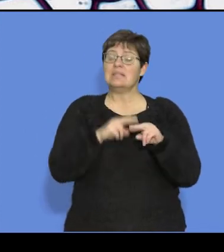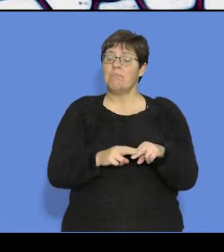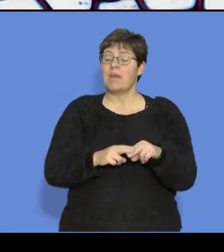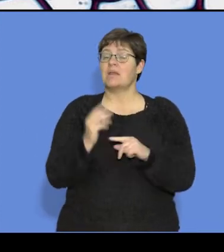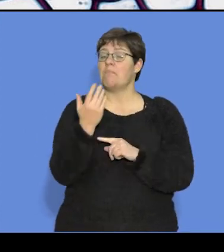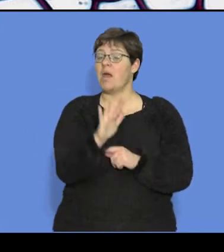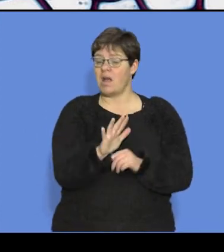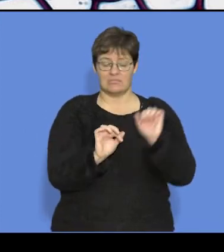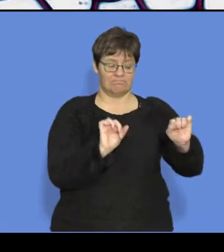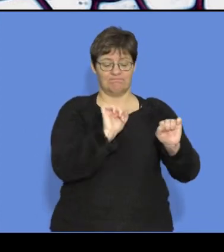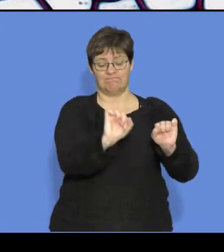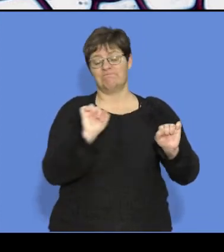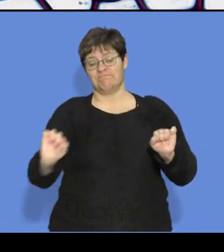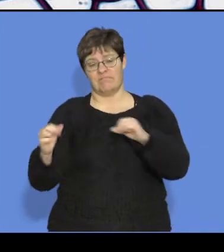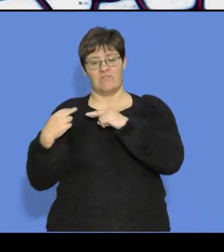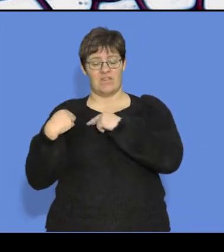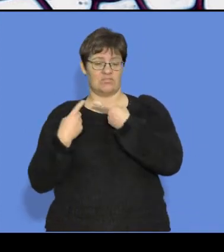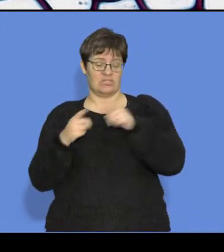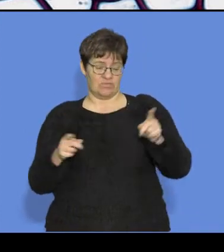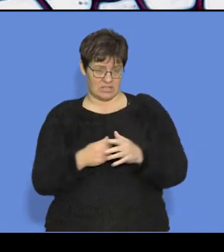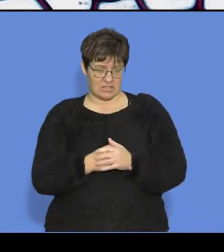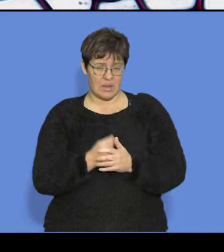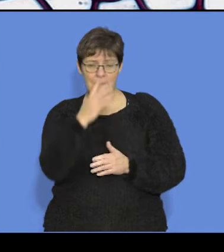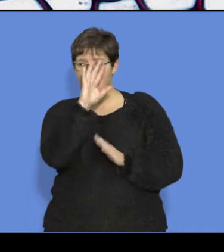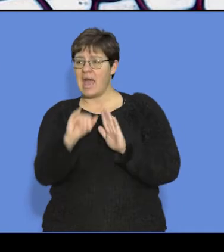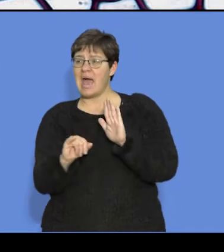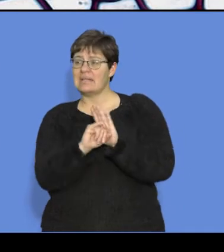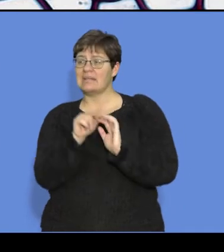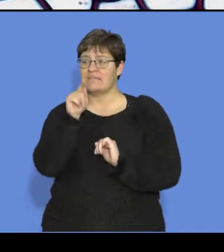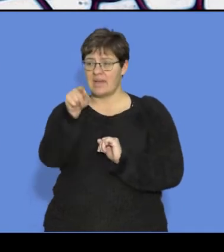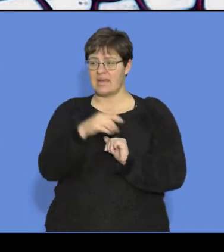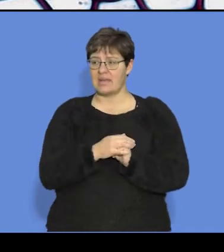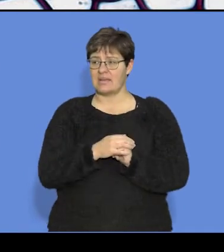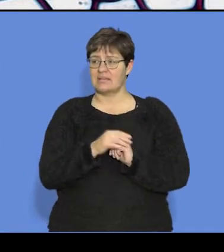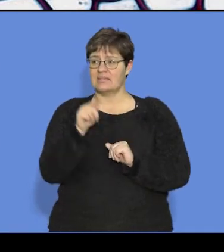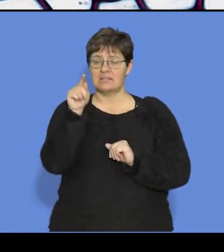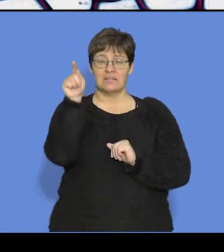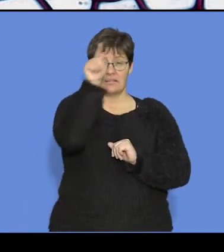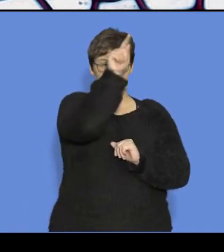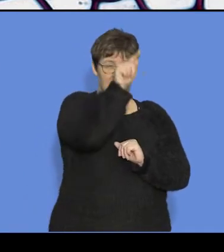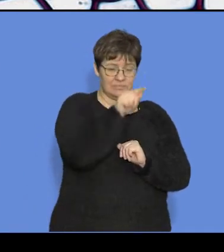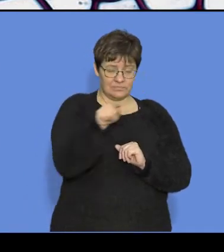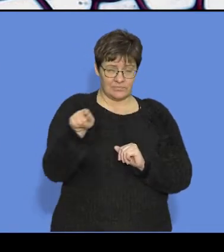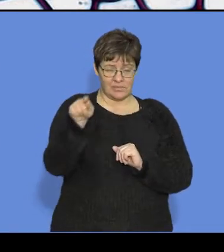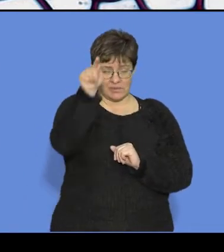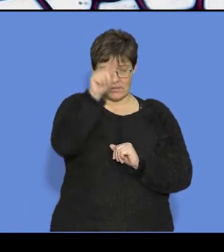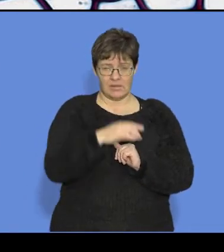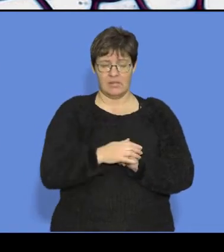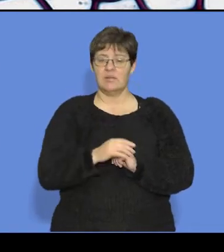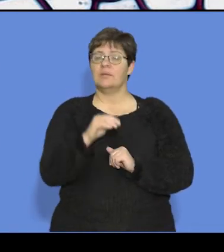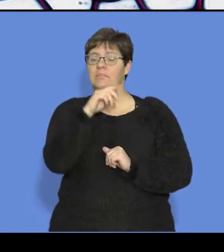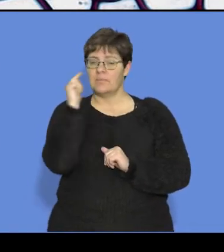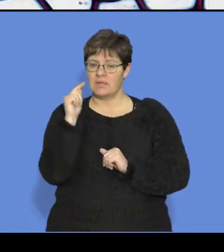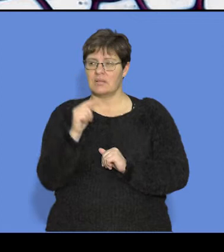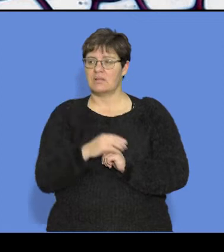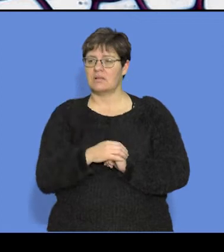different functions. You need to be able to identify them, and those cells there are collenchyma